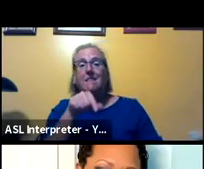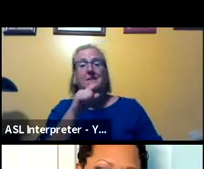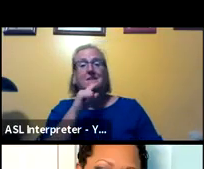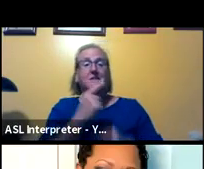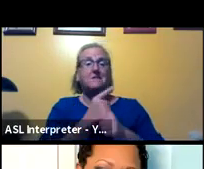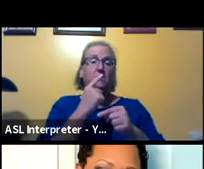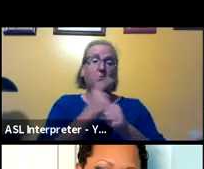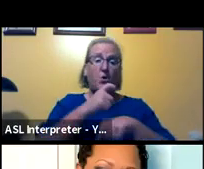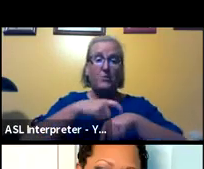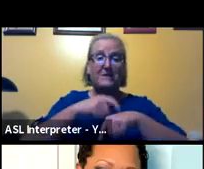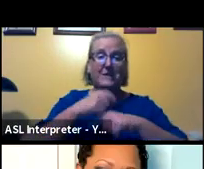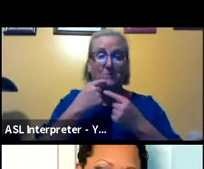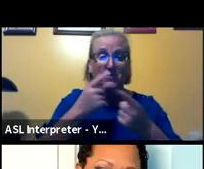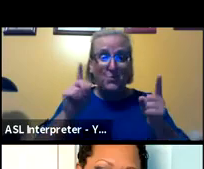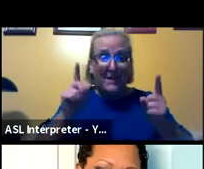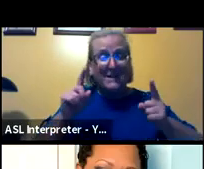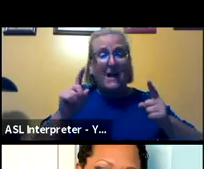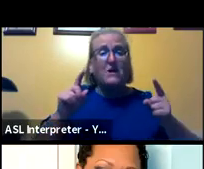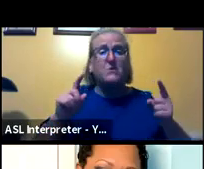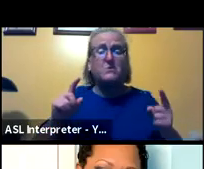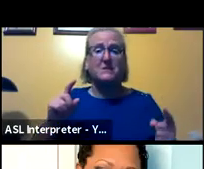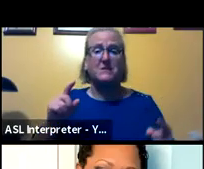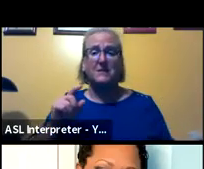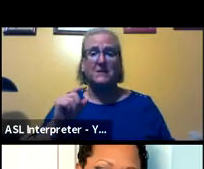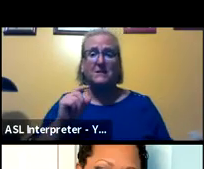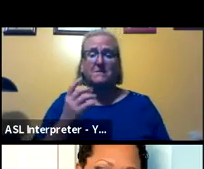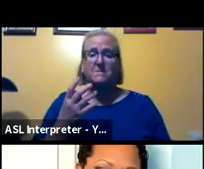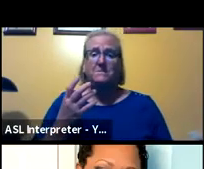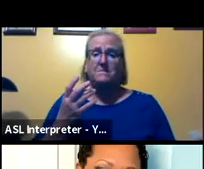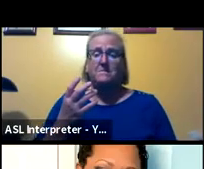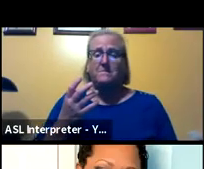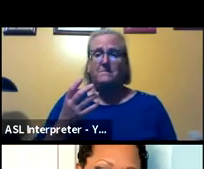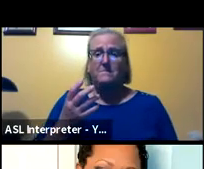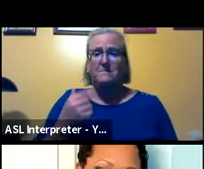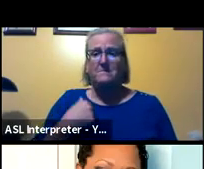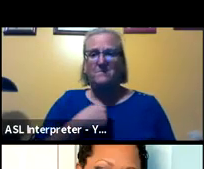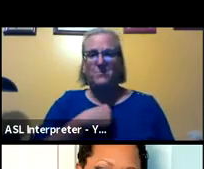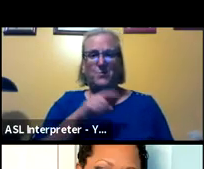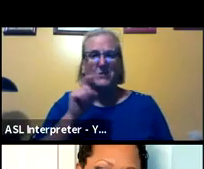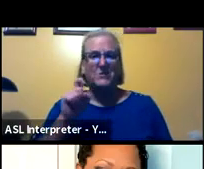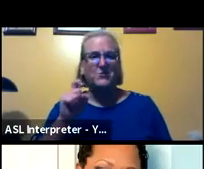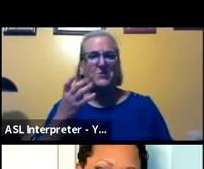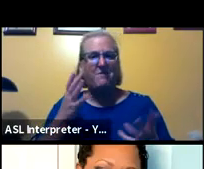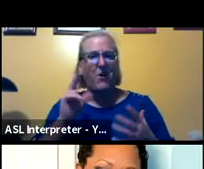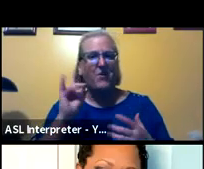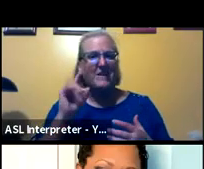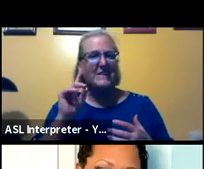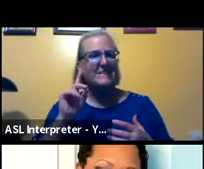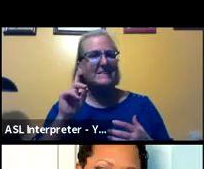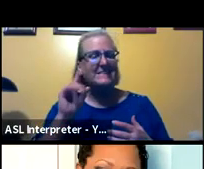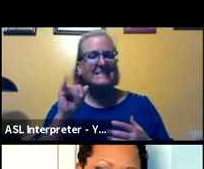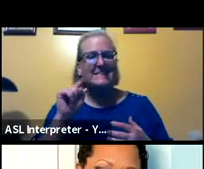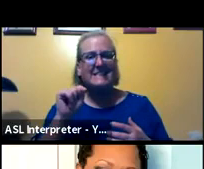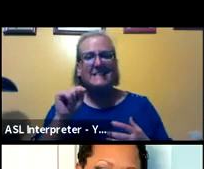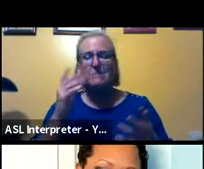to announce that we should have actually done this as part of a superintendent's report,